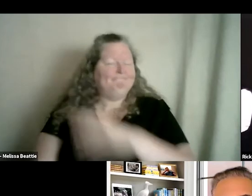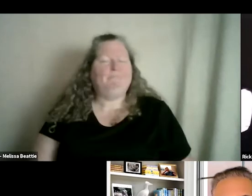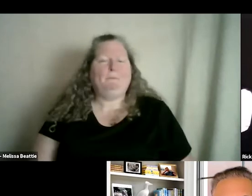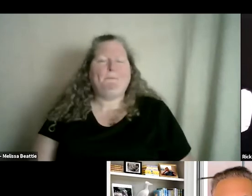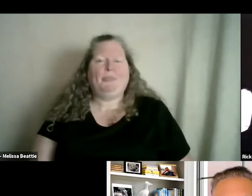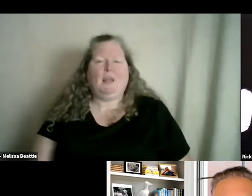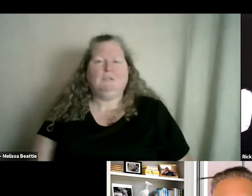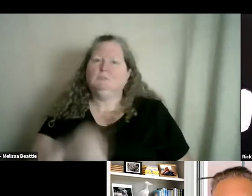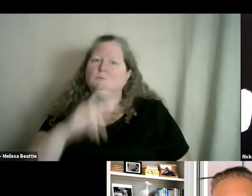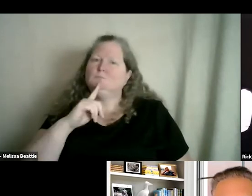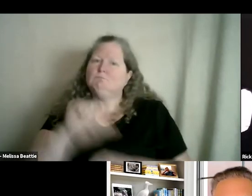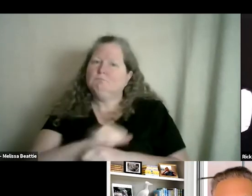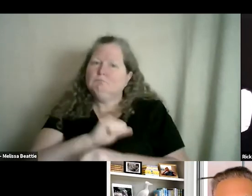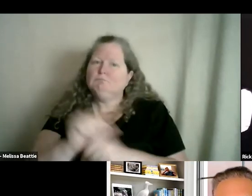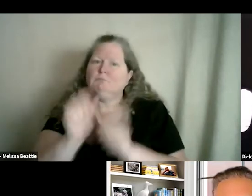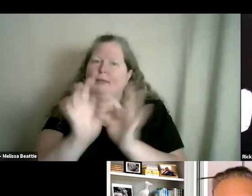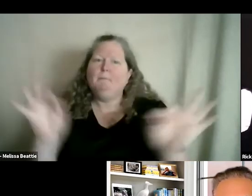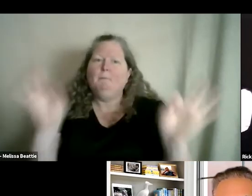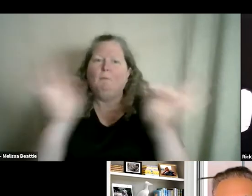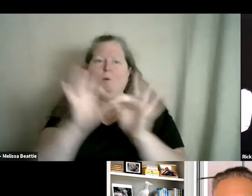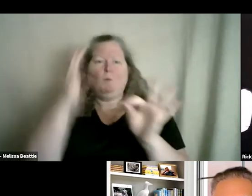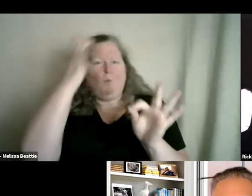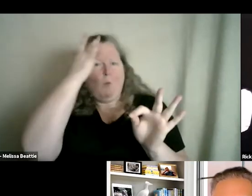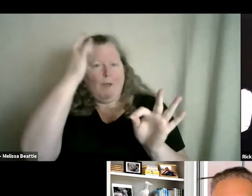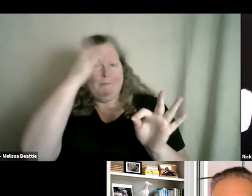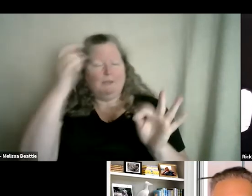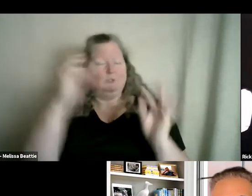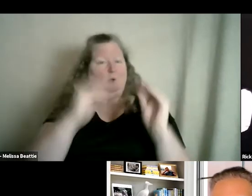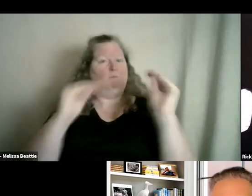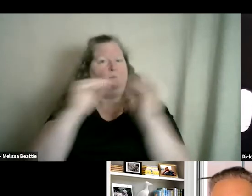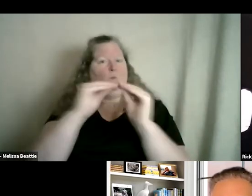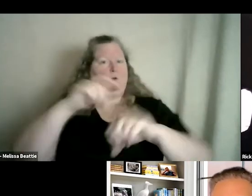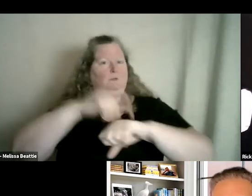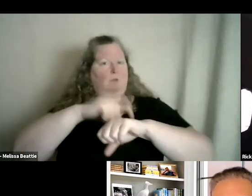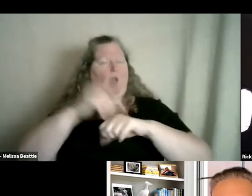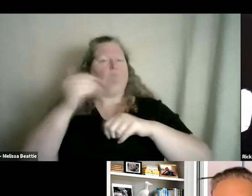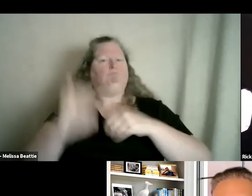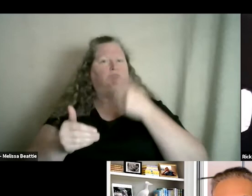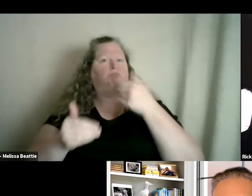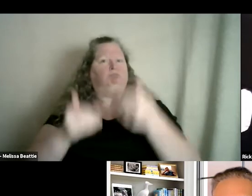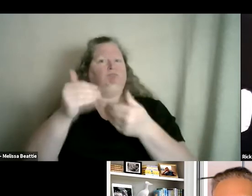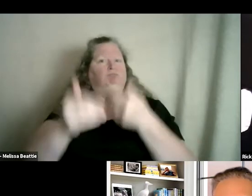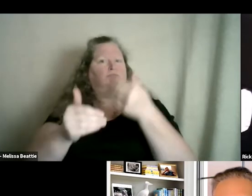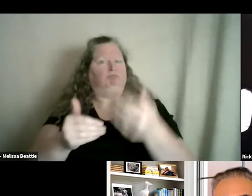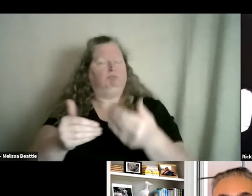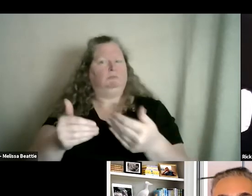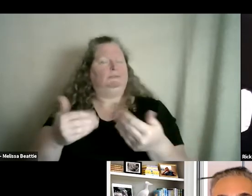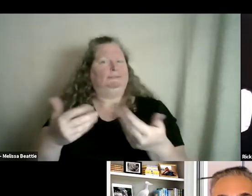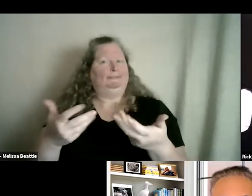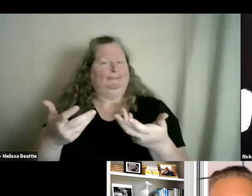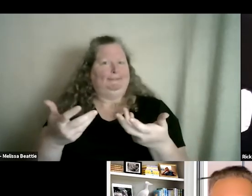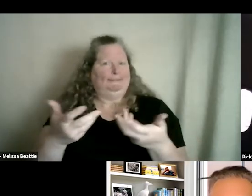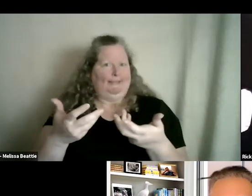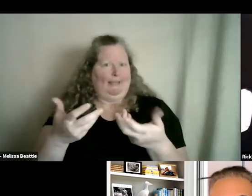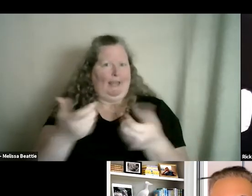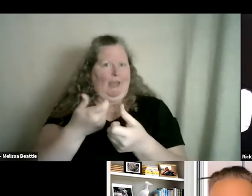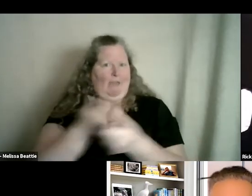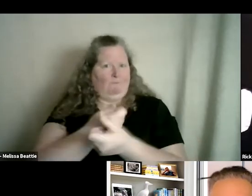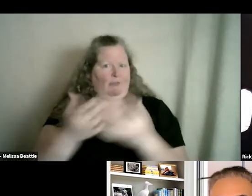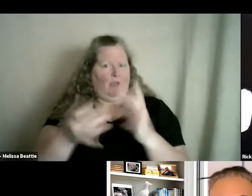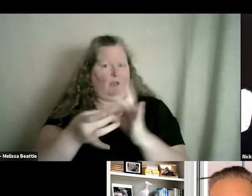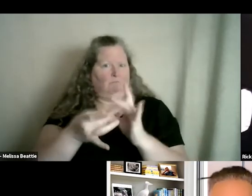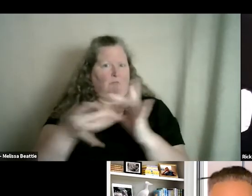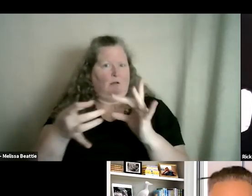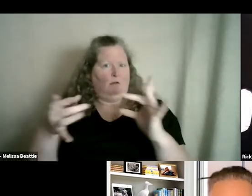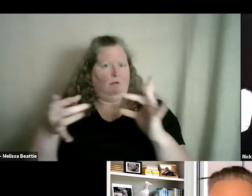important, because the more time goes by, the more every business